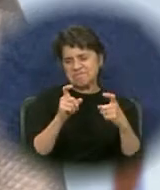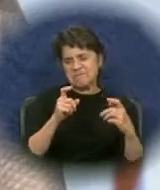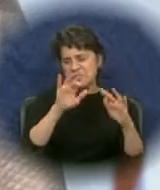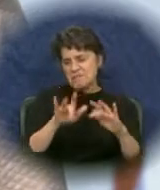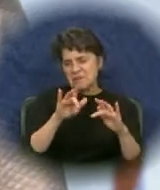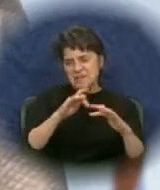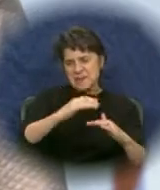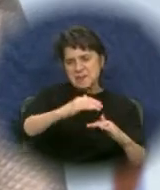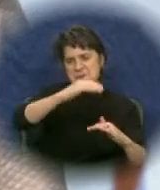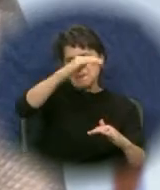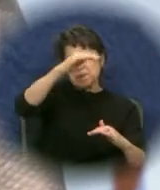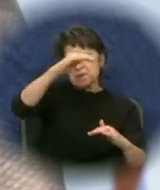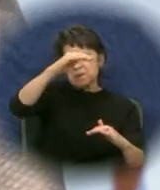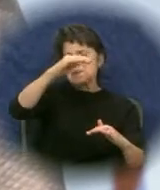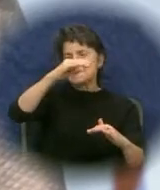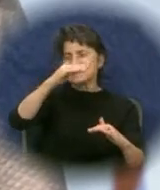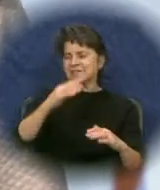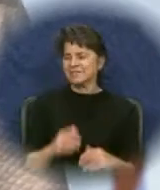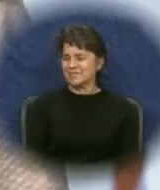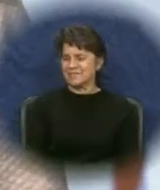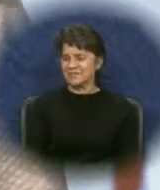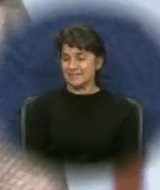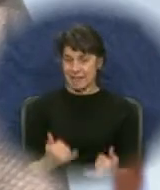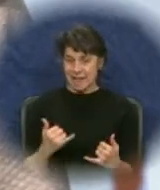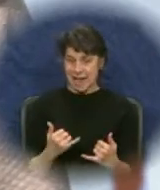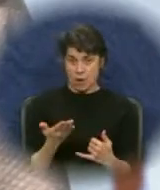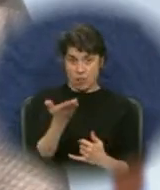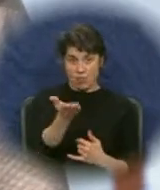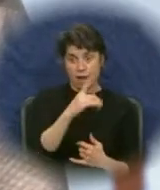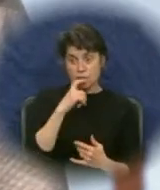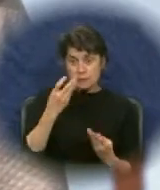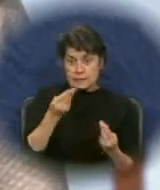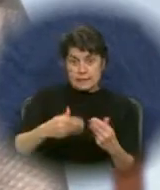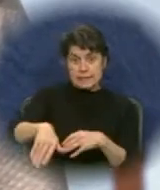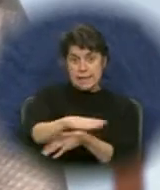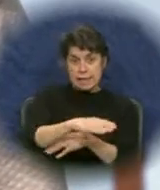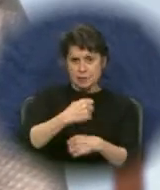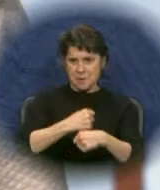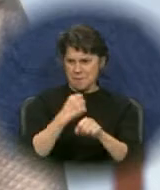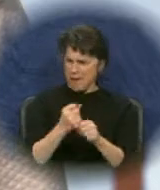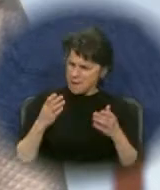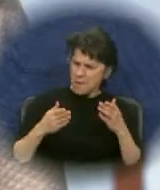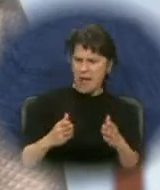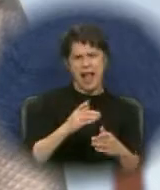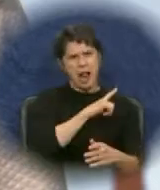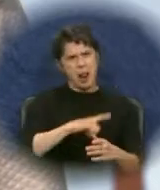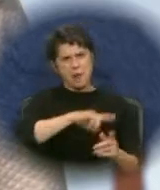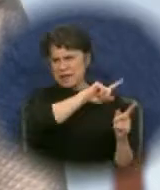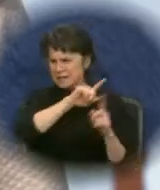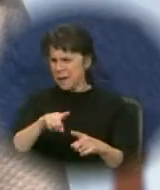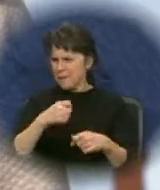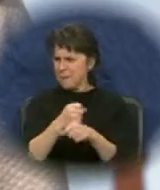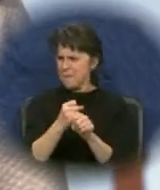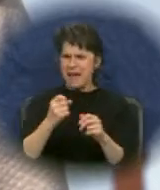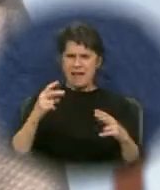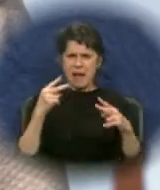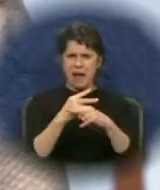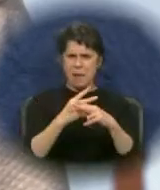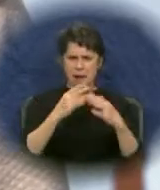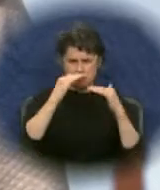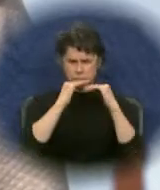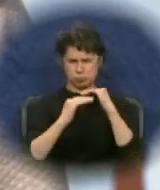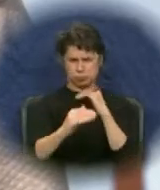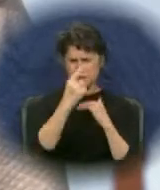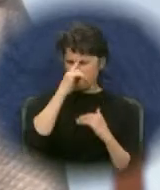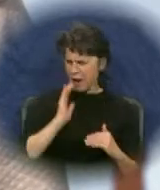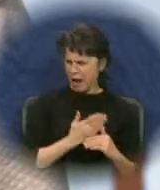desert, prepare the way of the Lord. Make straight in the wasteland a highway for our God. Every valley